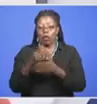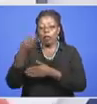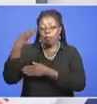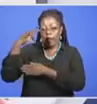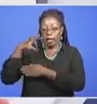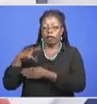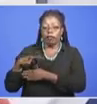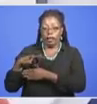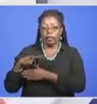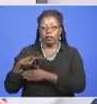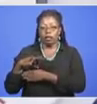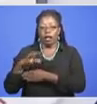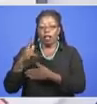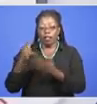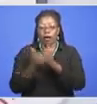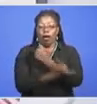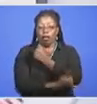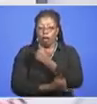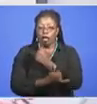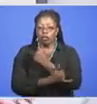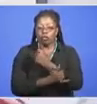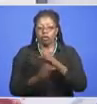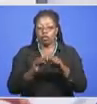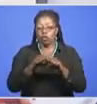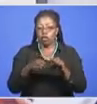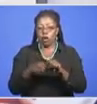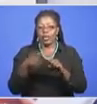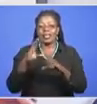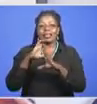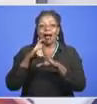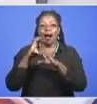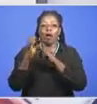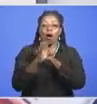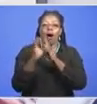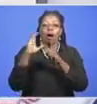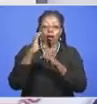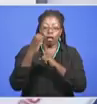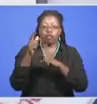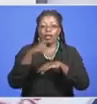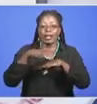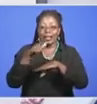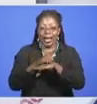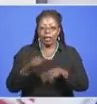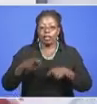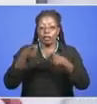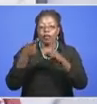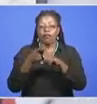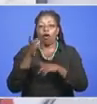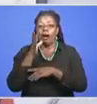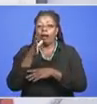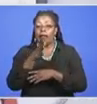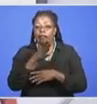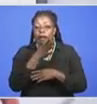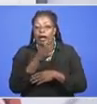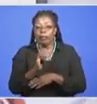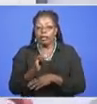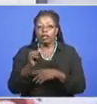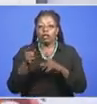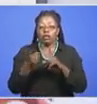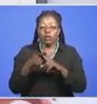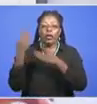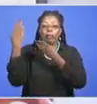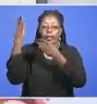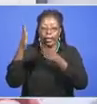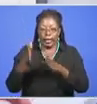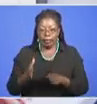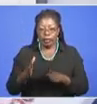the overall country. So this was agricultural land. It was land that was leased for farming to Bahamians